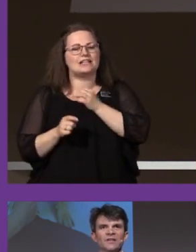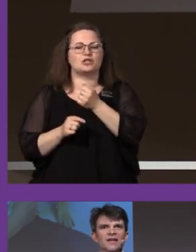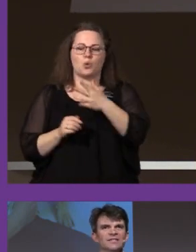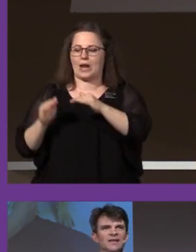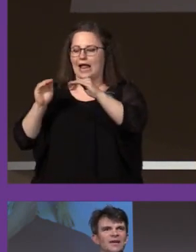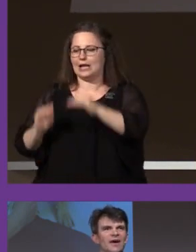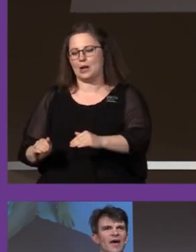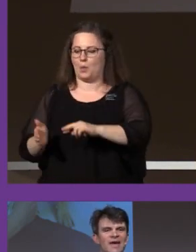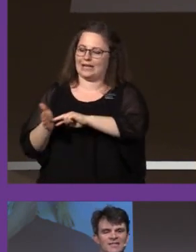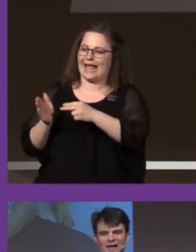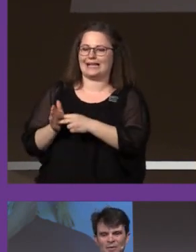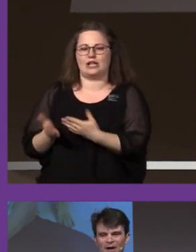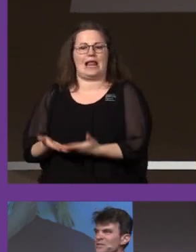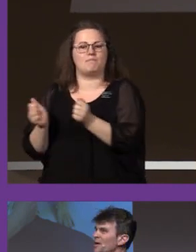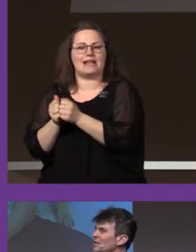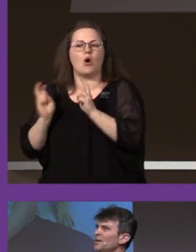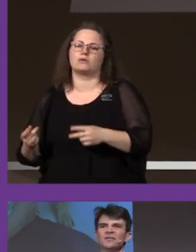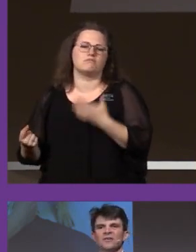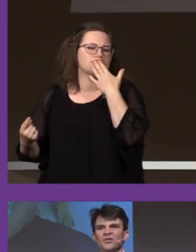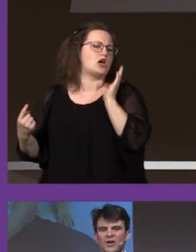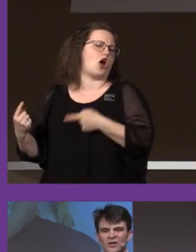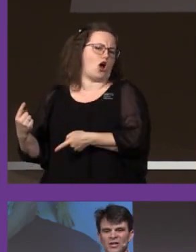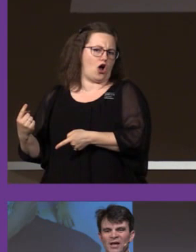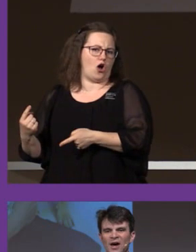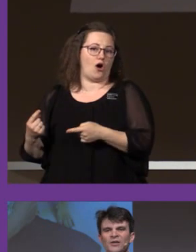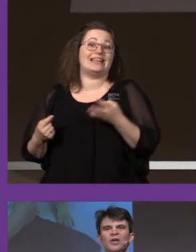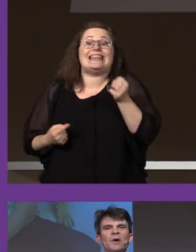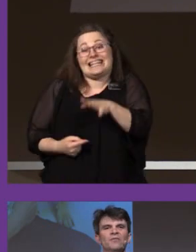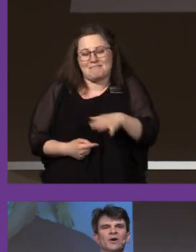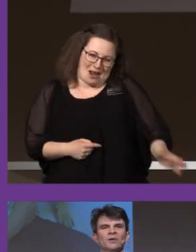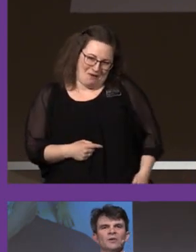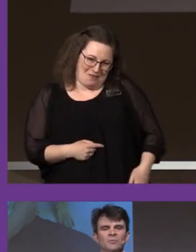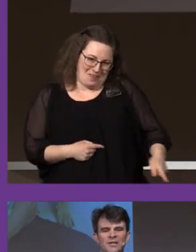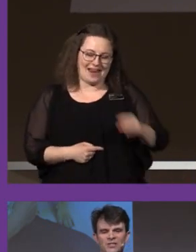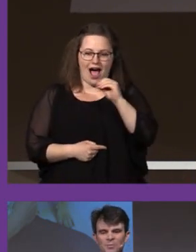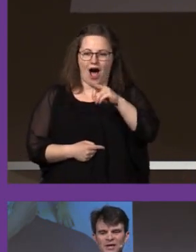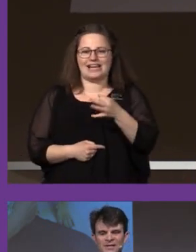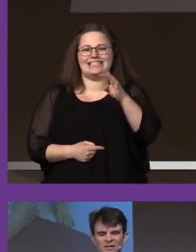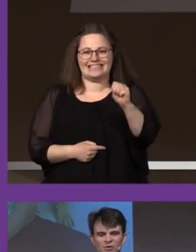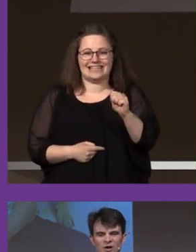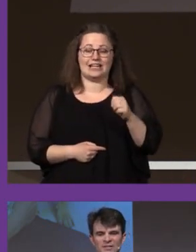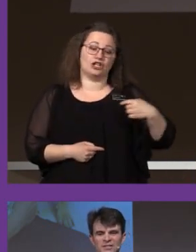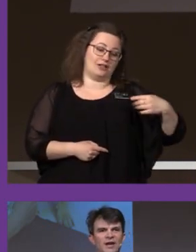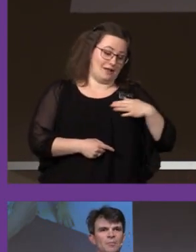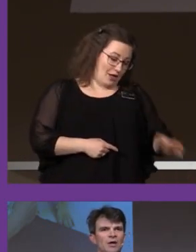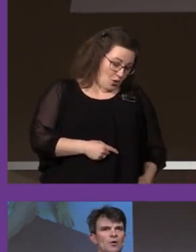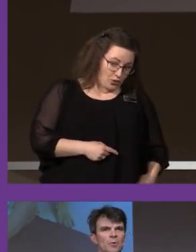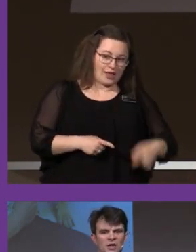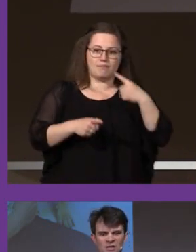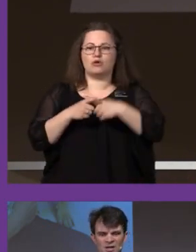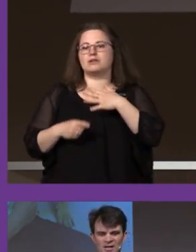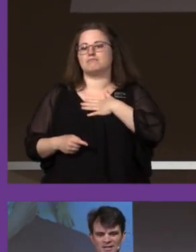tech fantastic aids out there as well, such as Archie. Archie and my phone, with its GPS, etc., is a